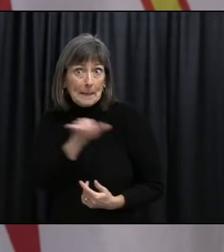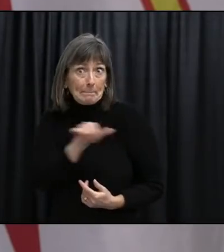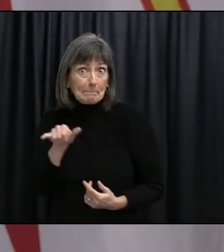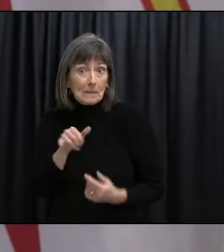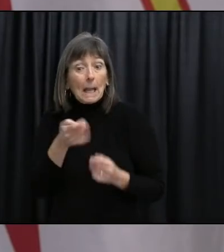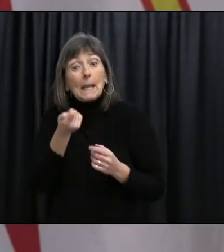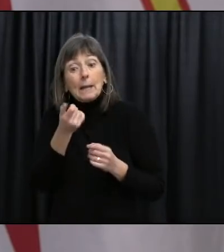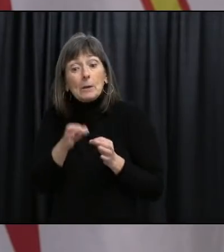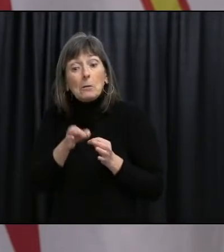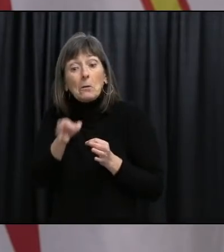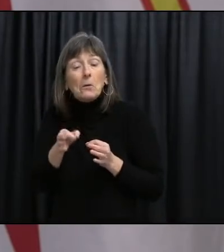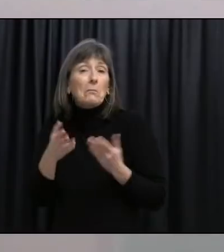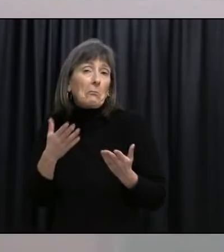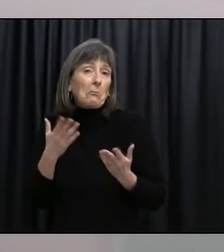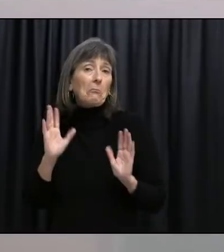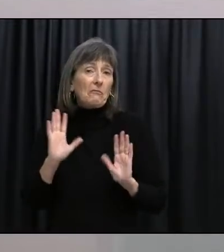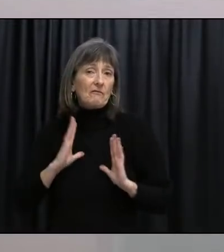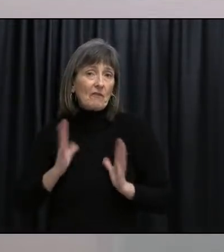vaccine.